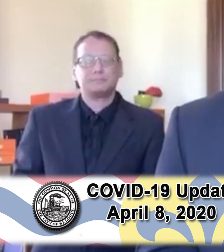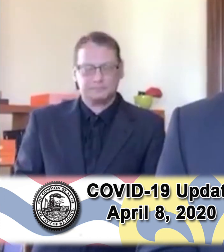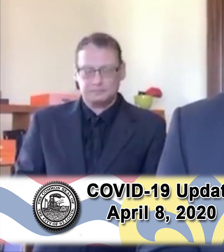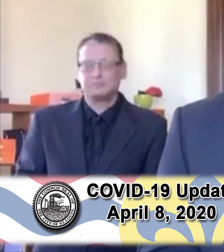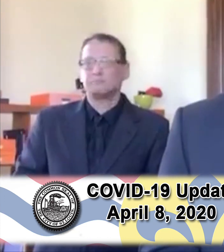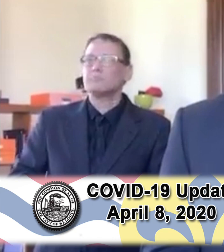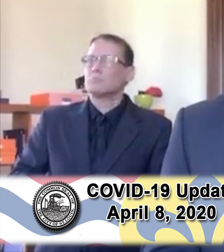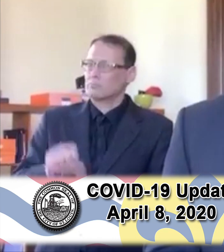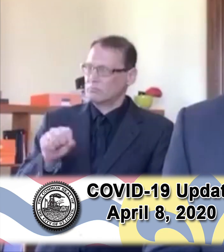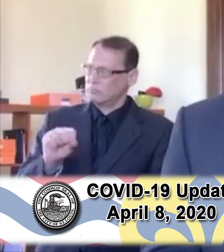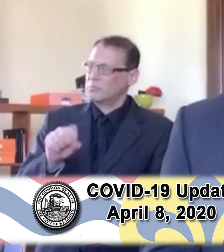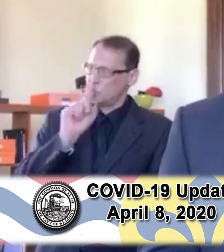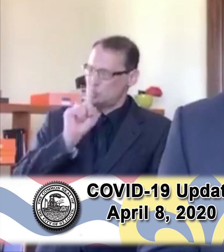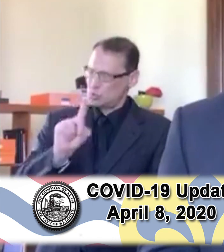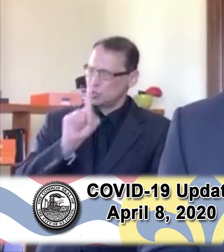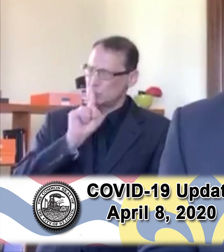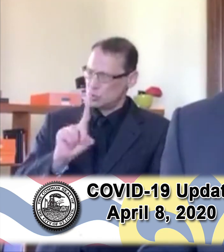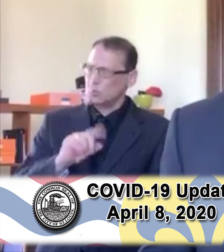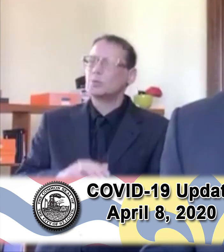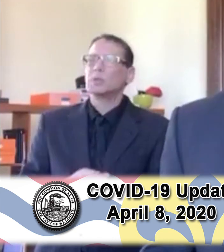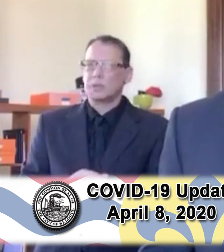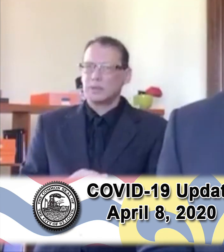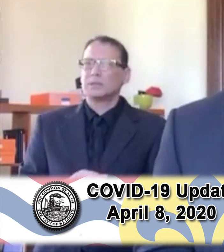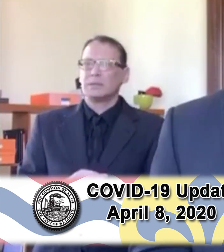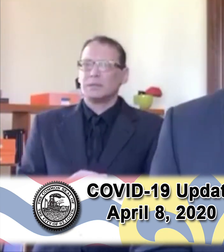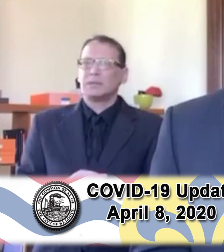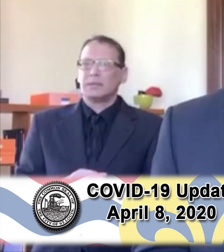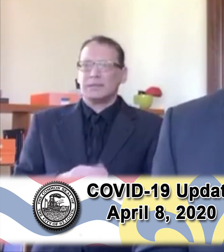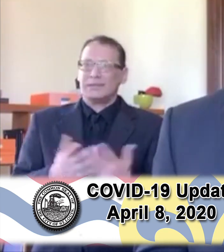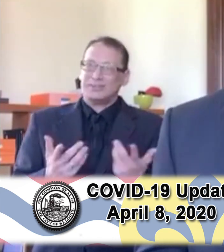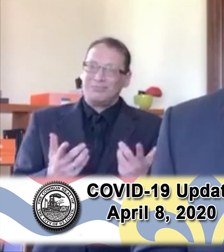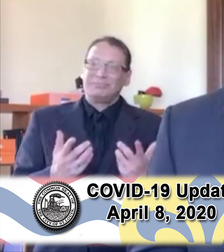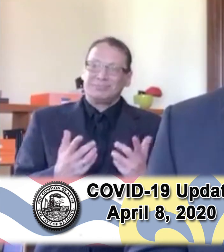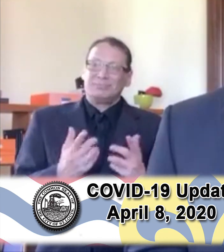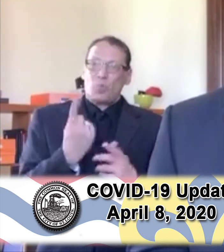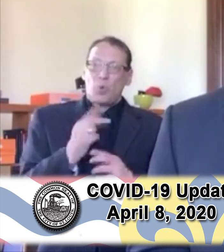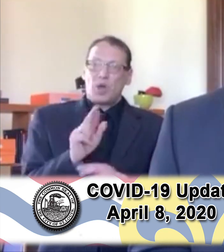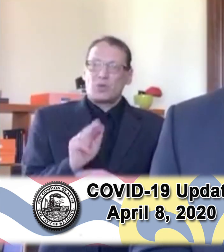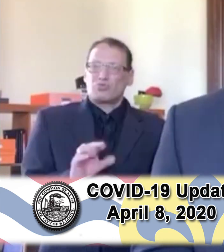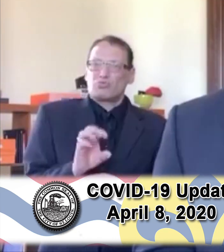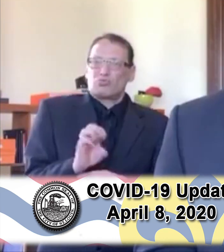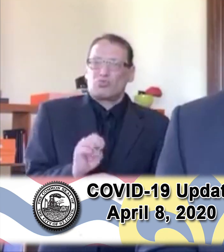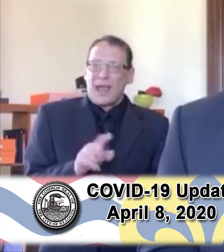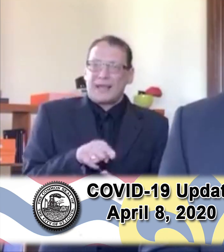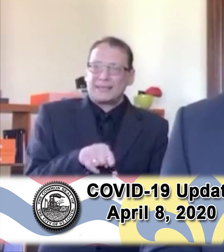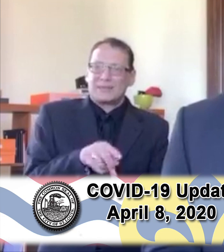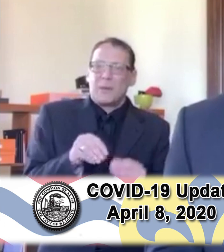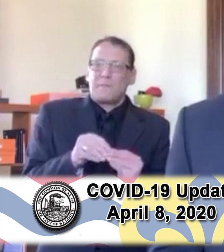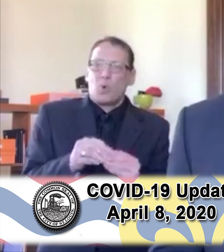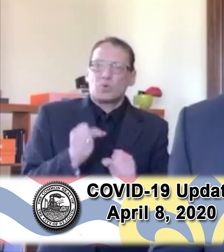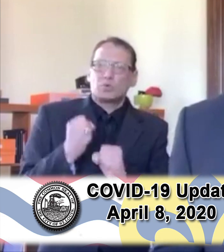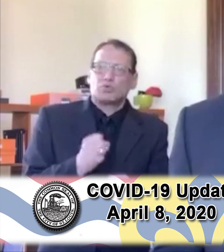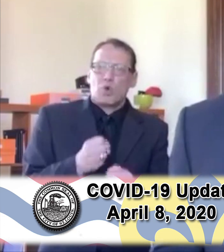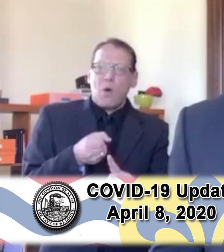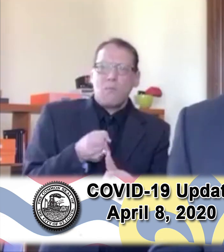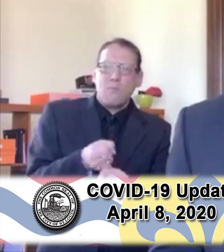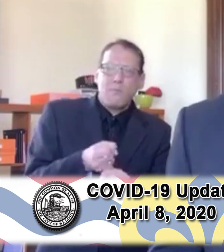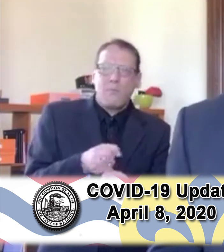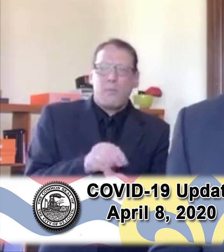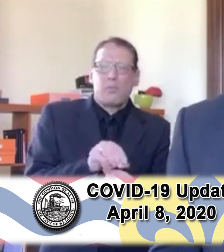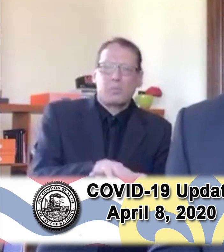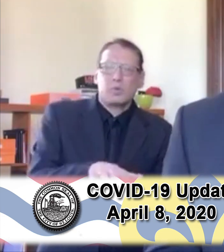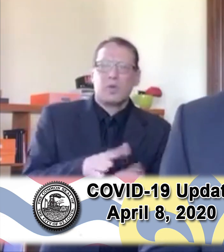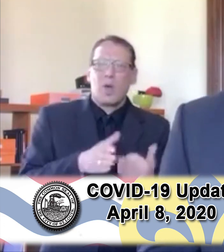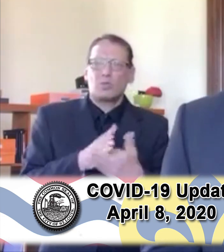health disparities and health inequities that exist within the city of St. Louis, it's not unique. These inequities exist across the United States, across